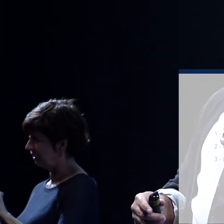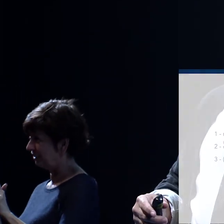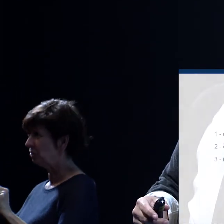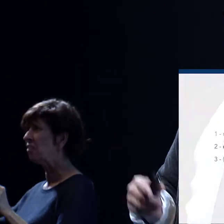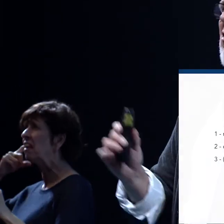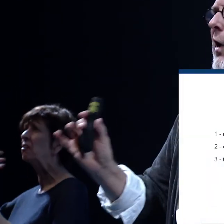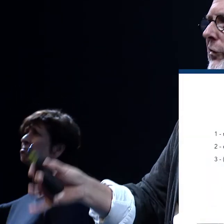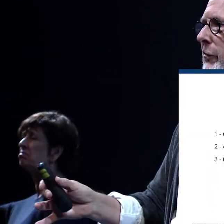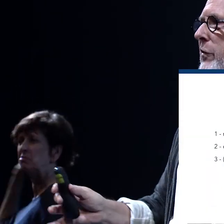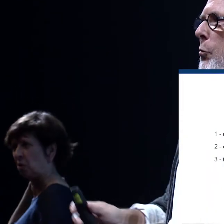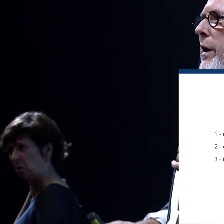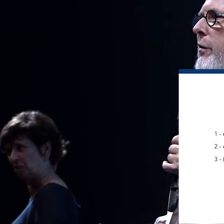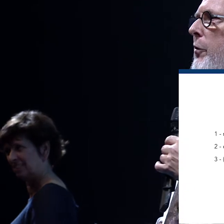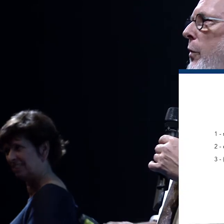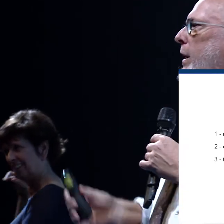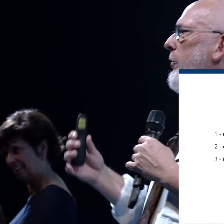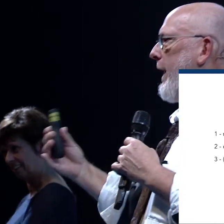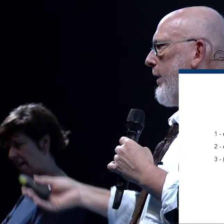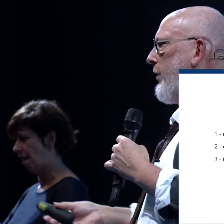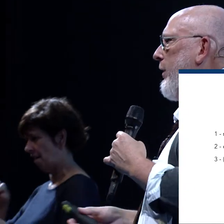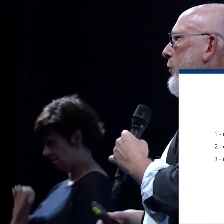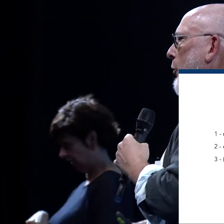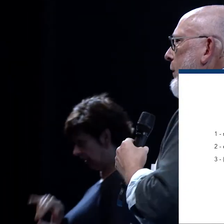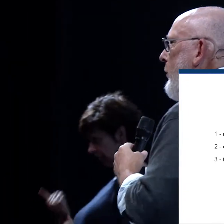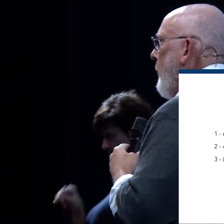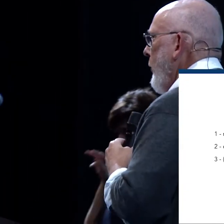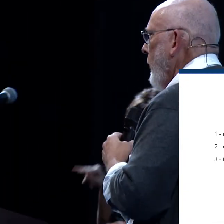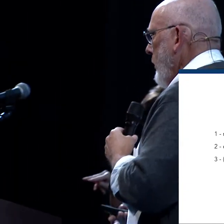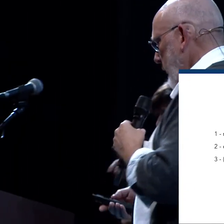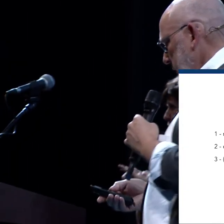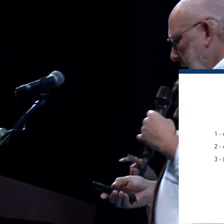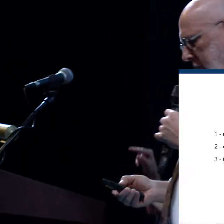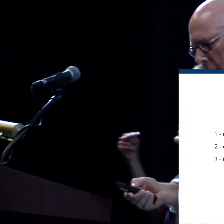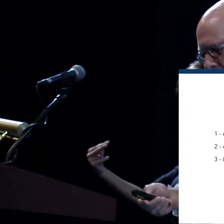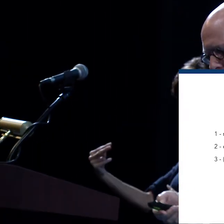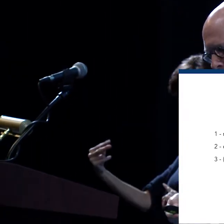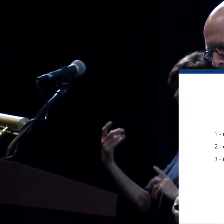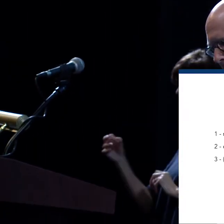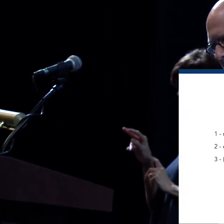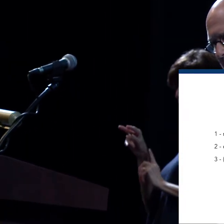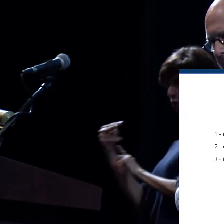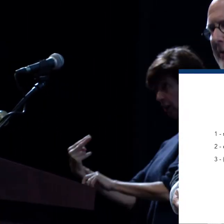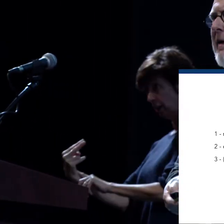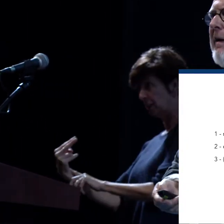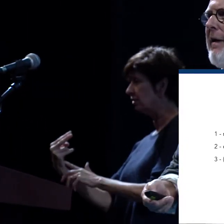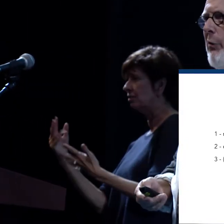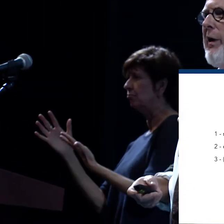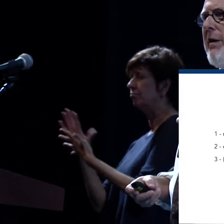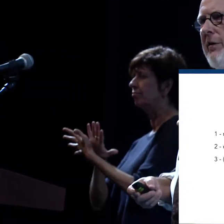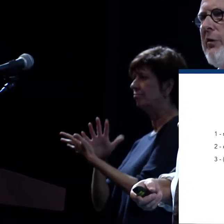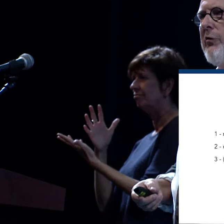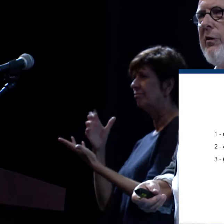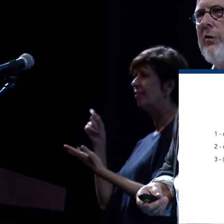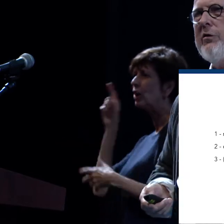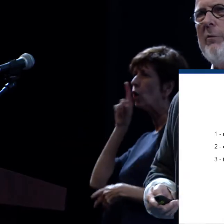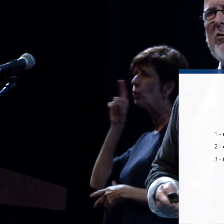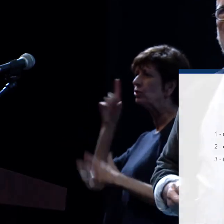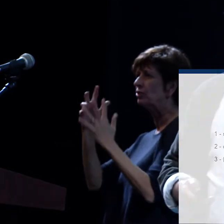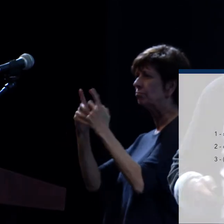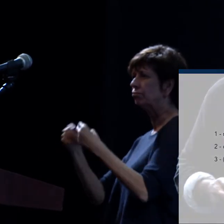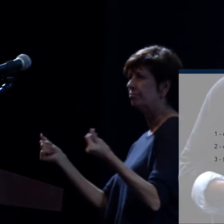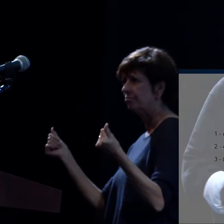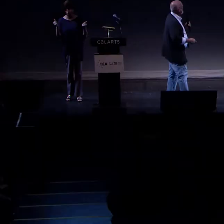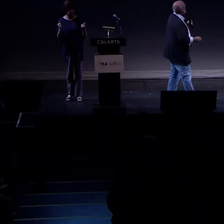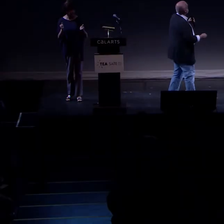use. It requires a fixed point of view. You can't change your point of view or the whole illusion gets shattered. So the next technique that we continue to use comes